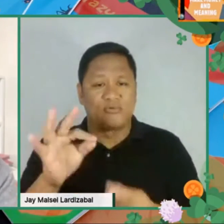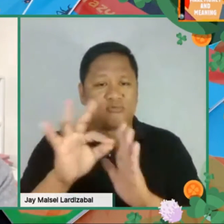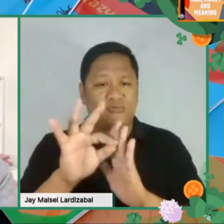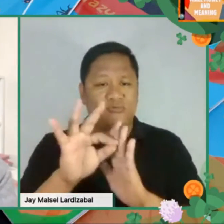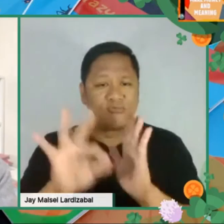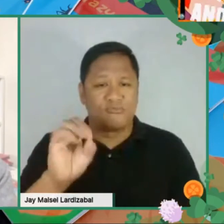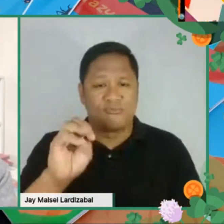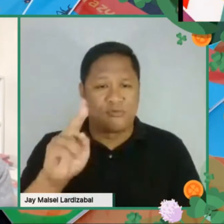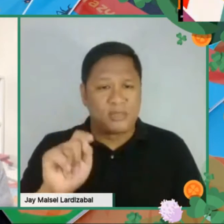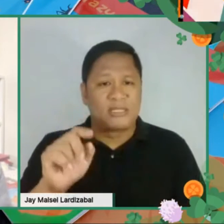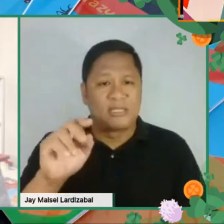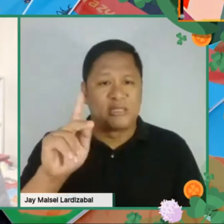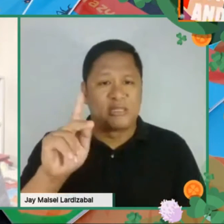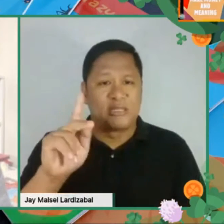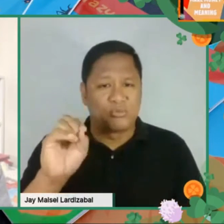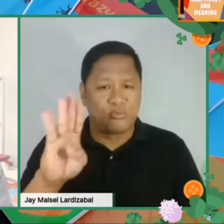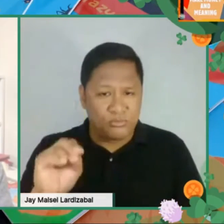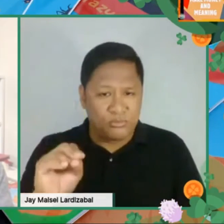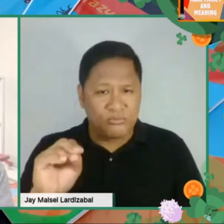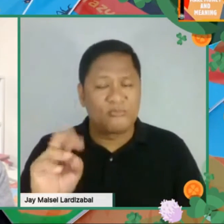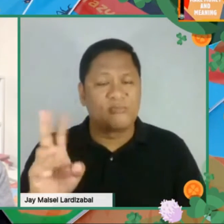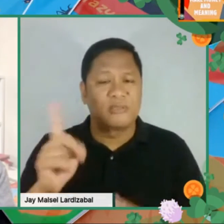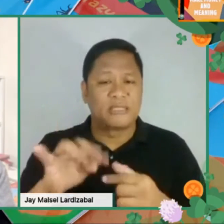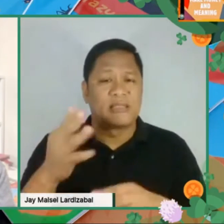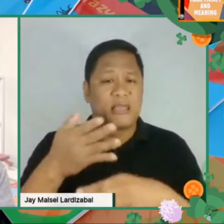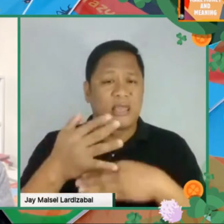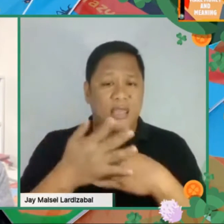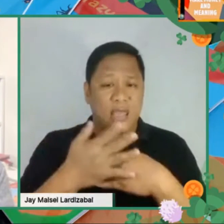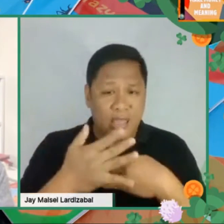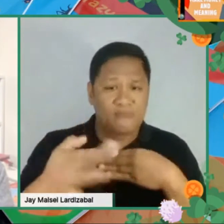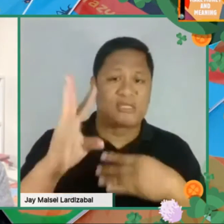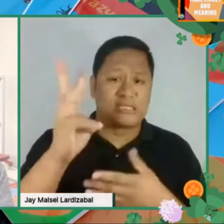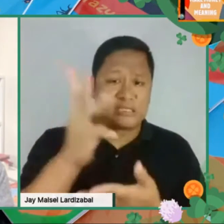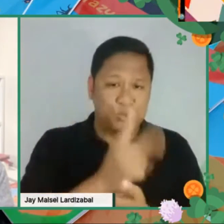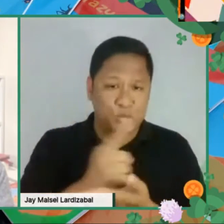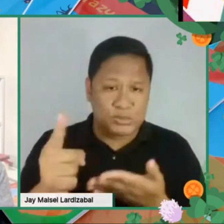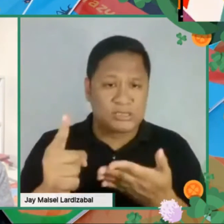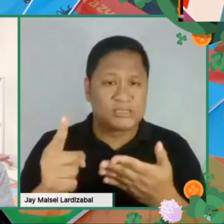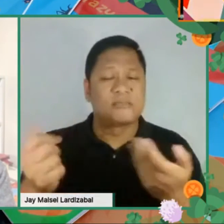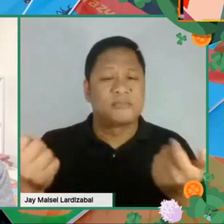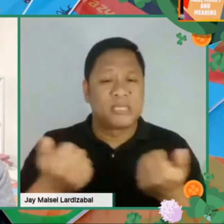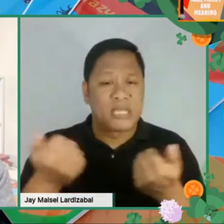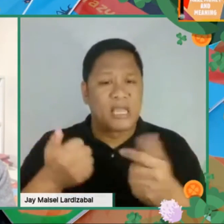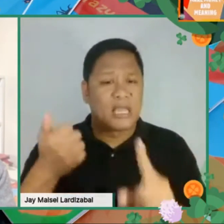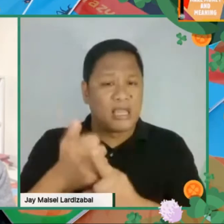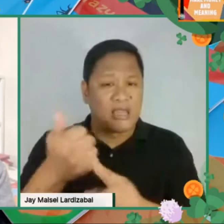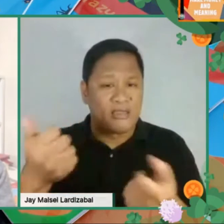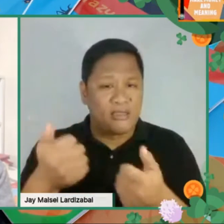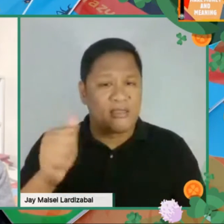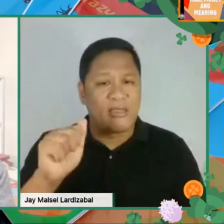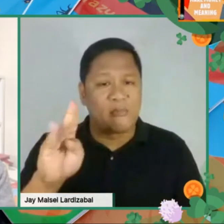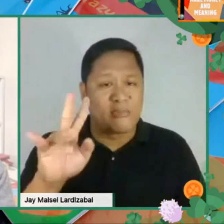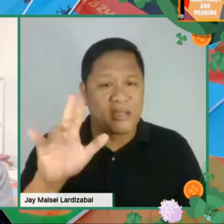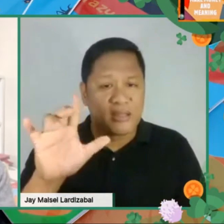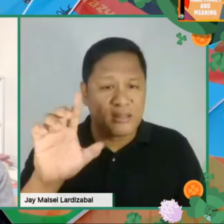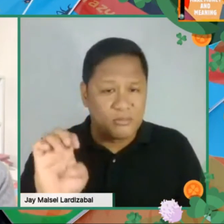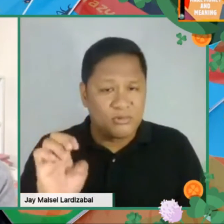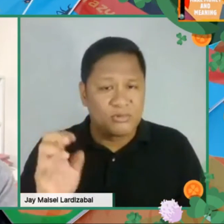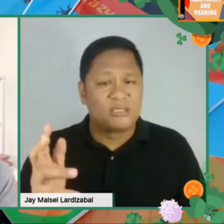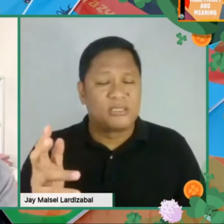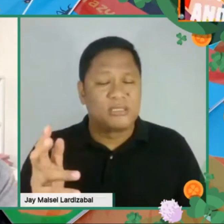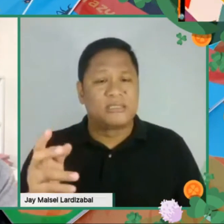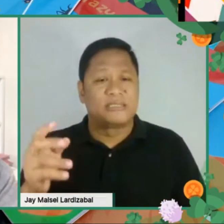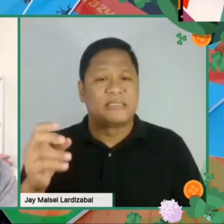Kobo. And after 6 weeks, it'll be available in all